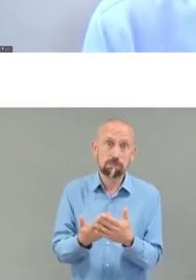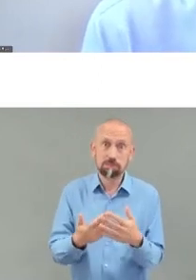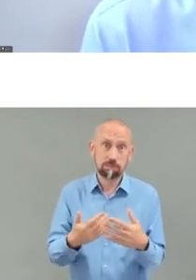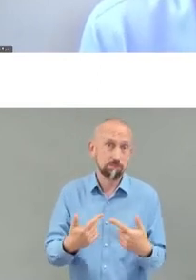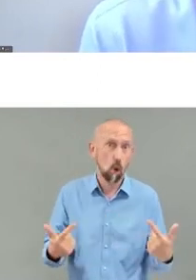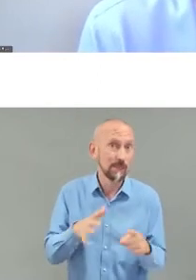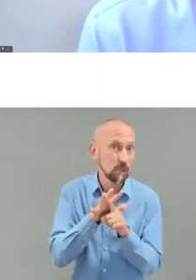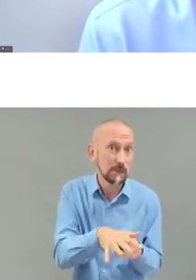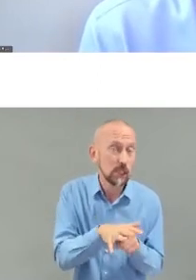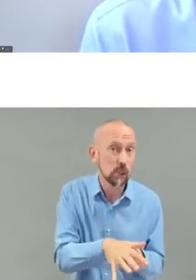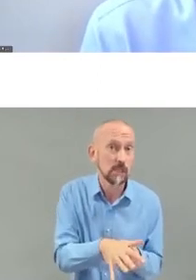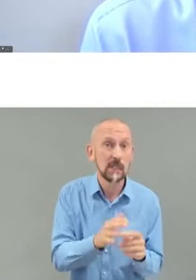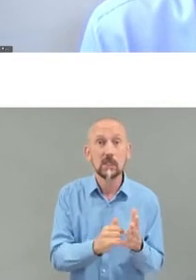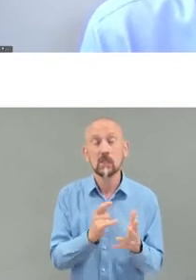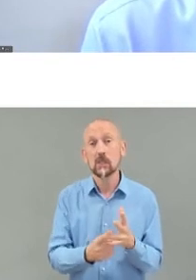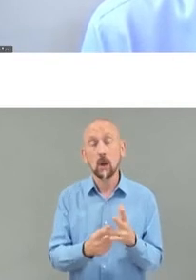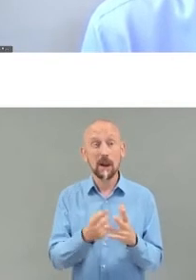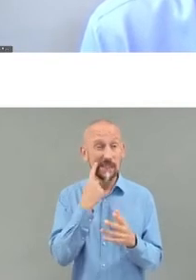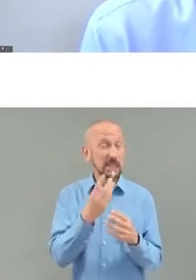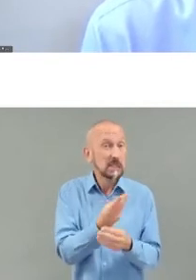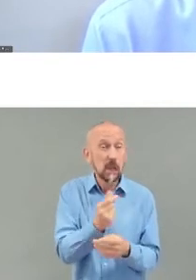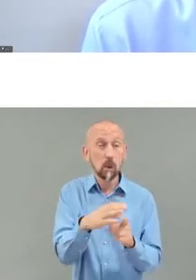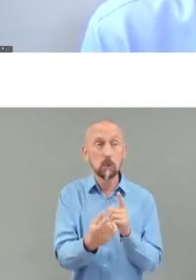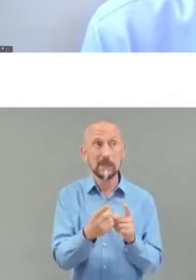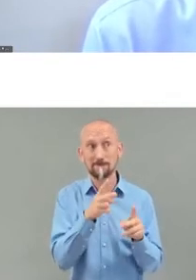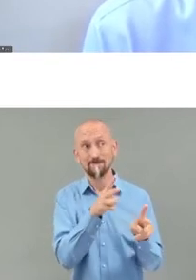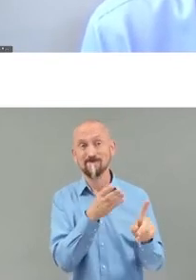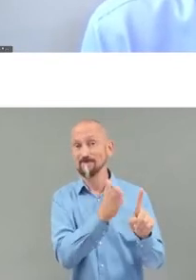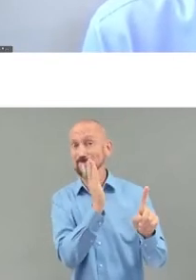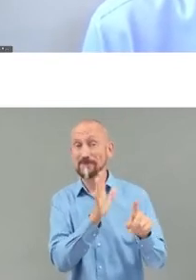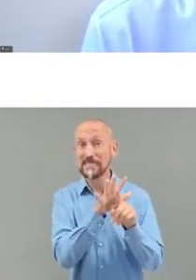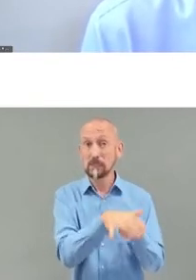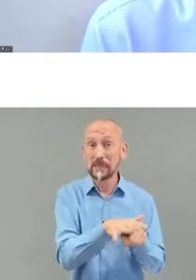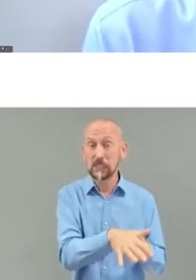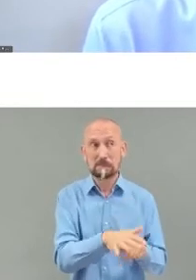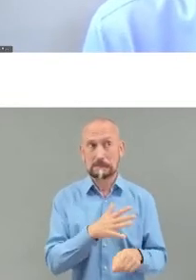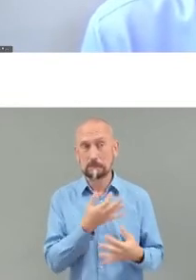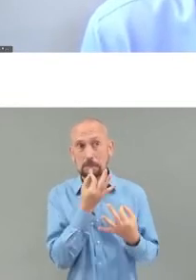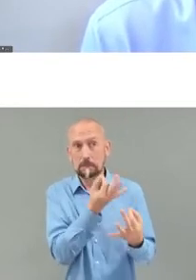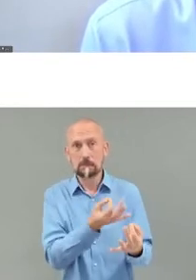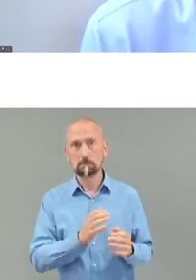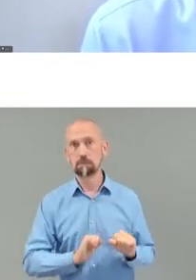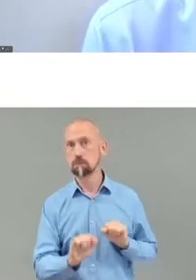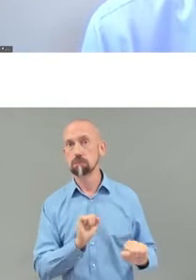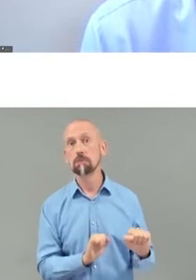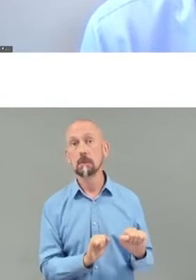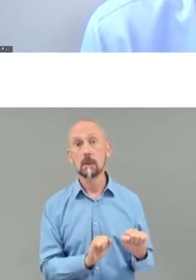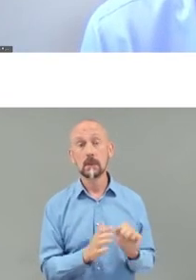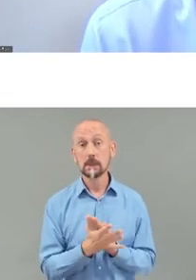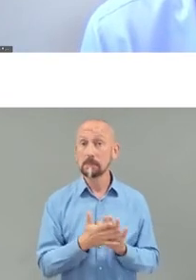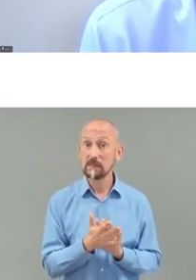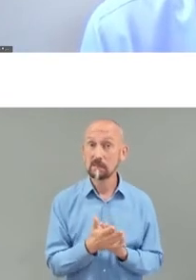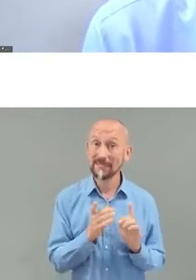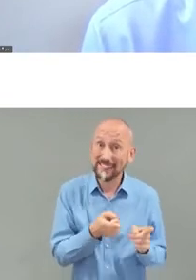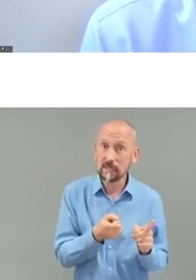not unreasonable that I think in some communities there would be a reluctance to think, is that a world I want to go into? So I think it really flags that there is a much wider